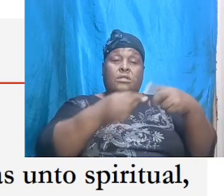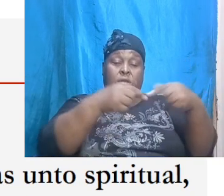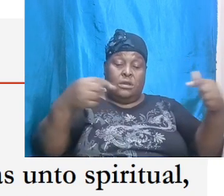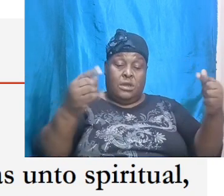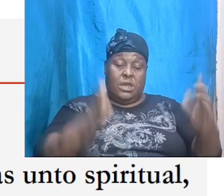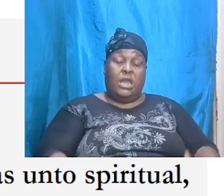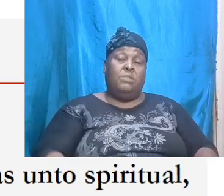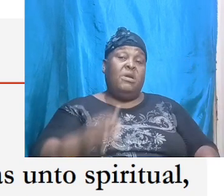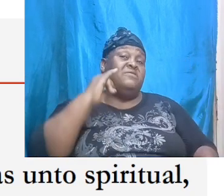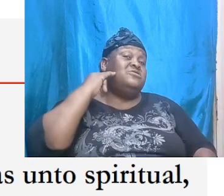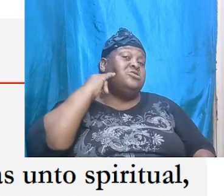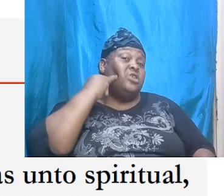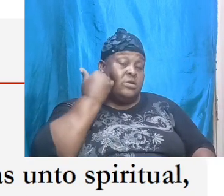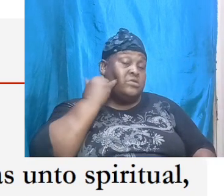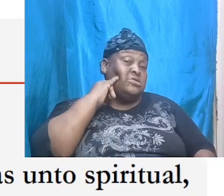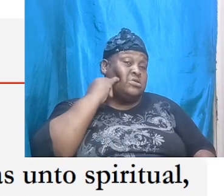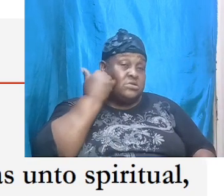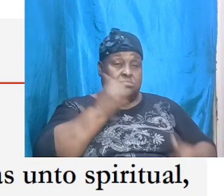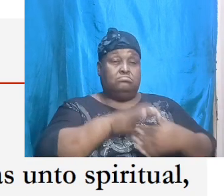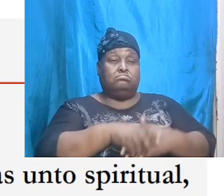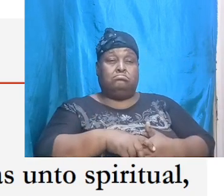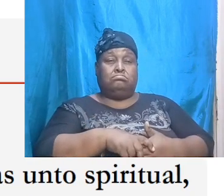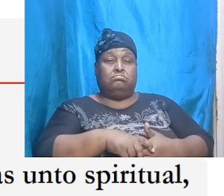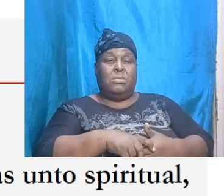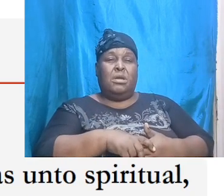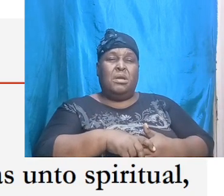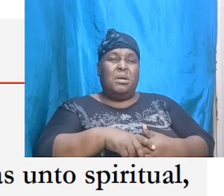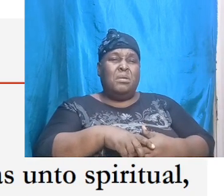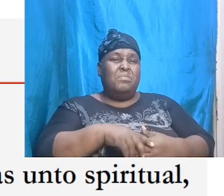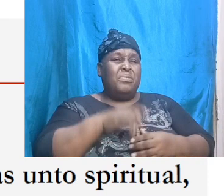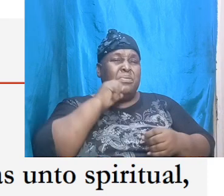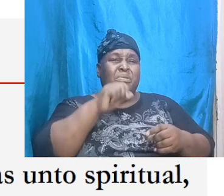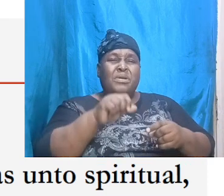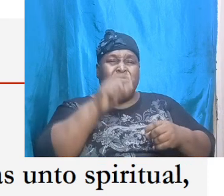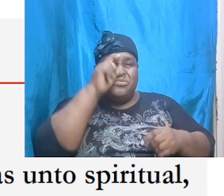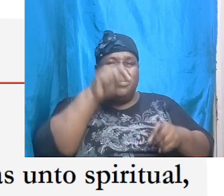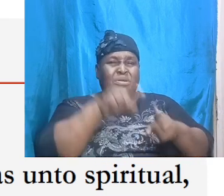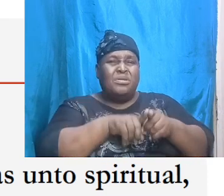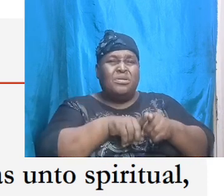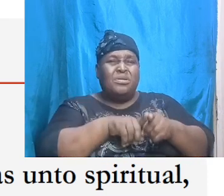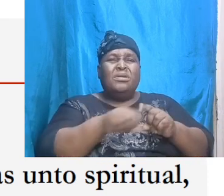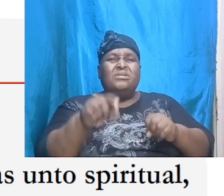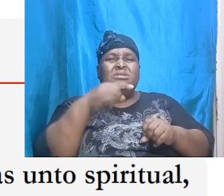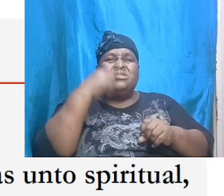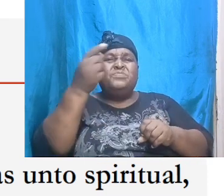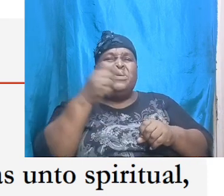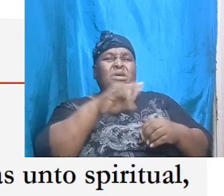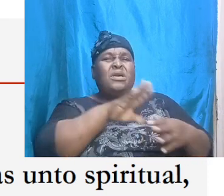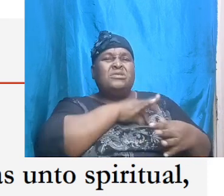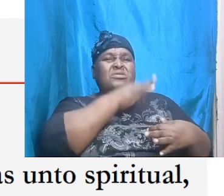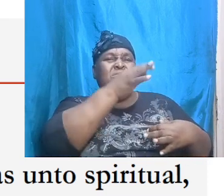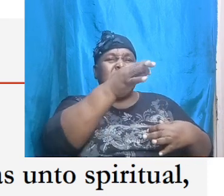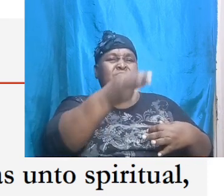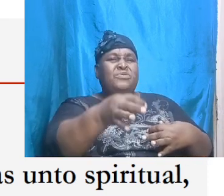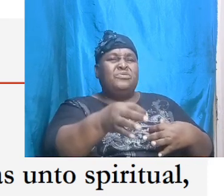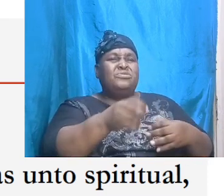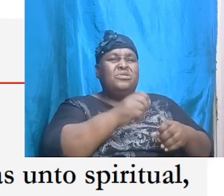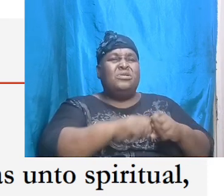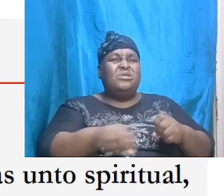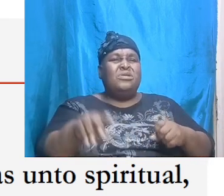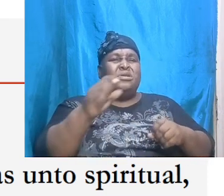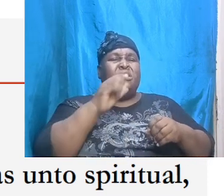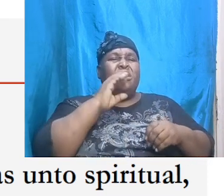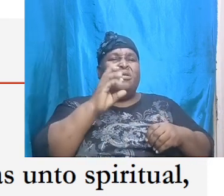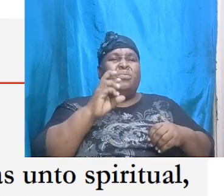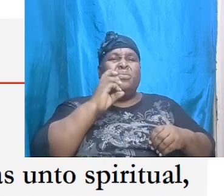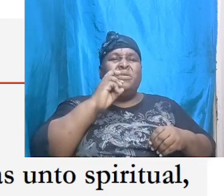Amen. So the Bible says, and I, brethren, could not speak unto you as unto spiritual, but as unto carnal, even as unto babes in Christ.